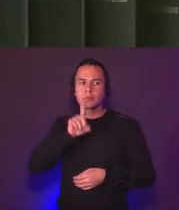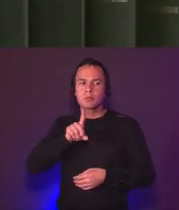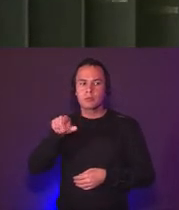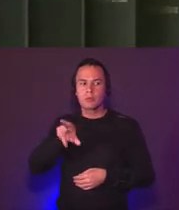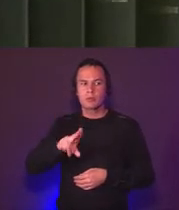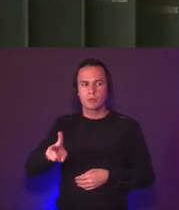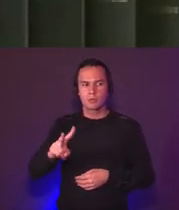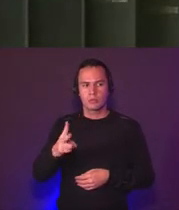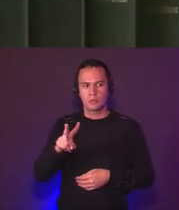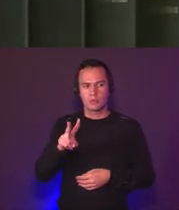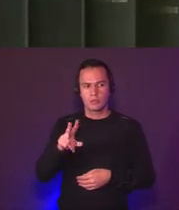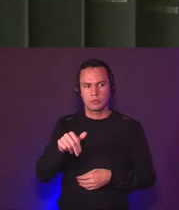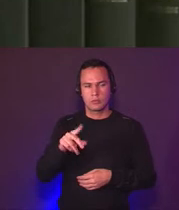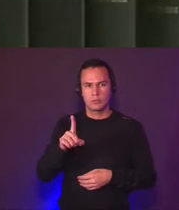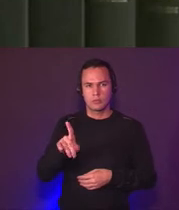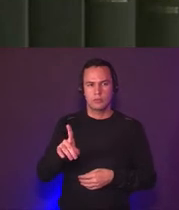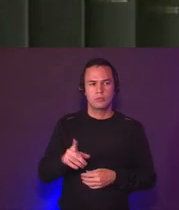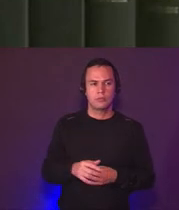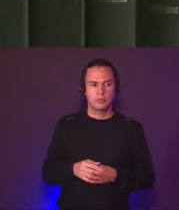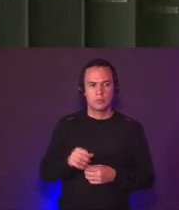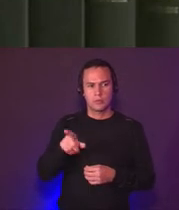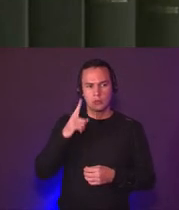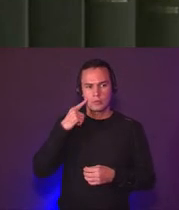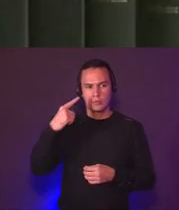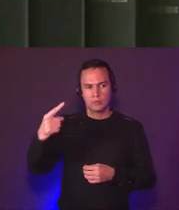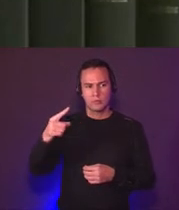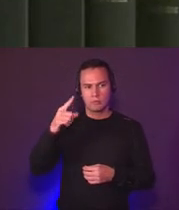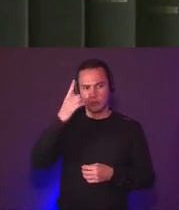when higher level computer languages for doing